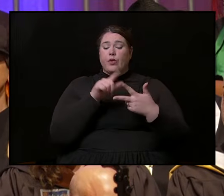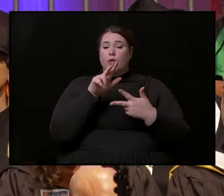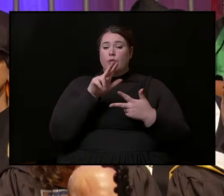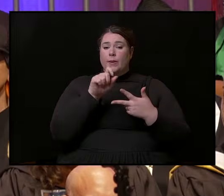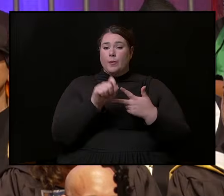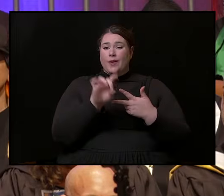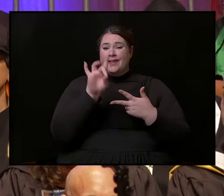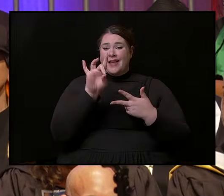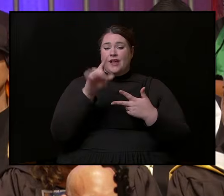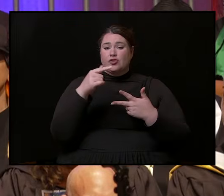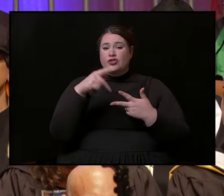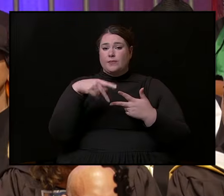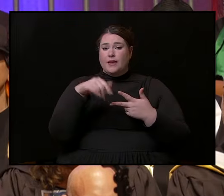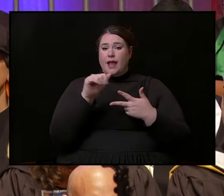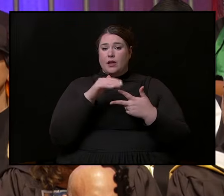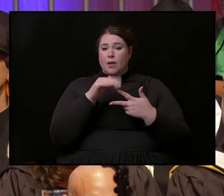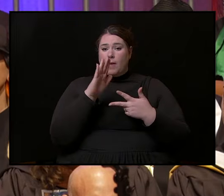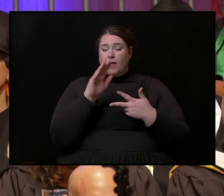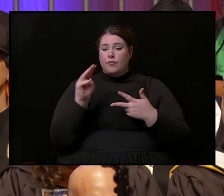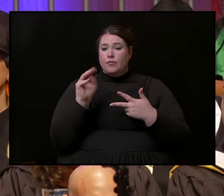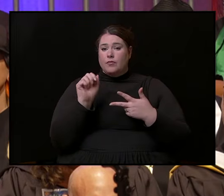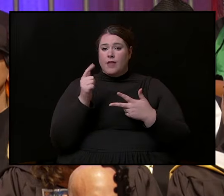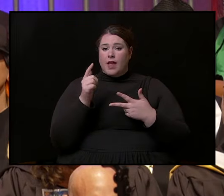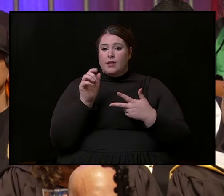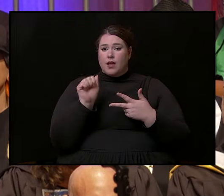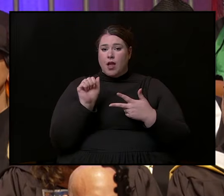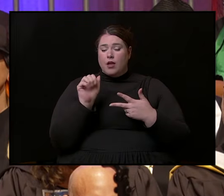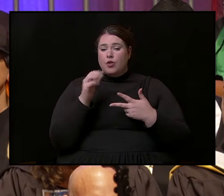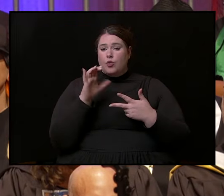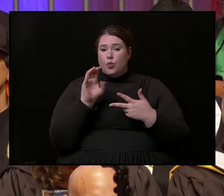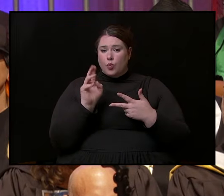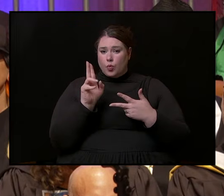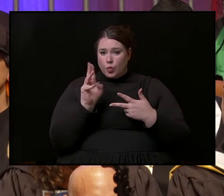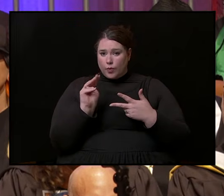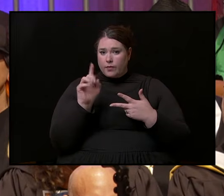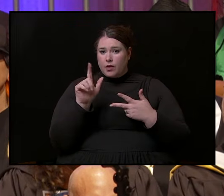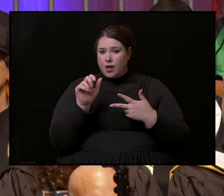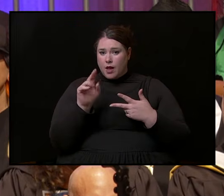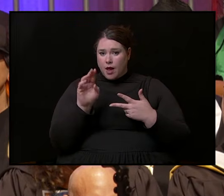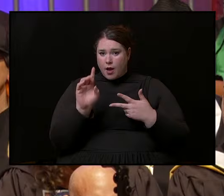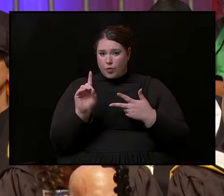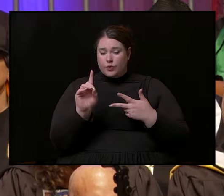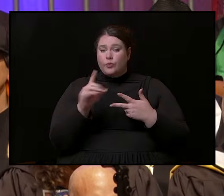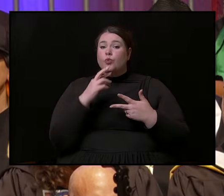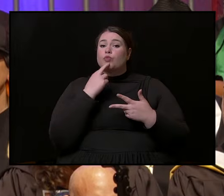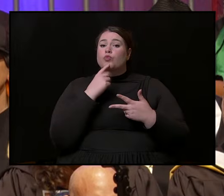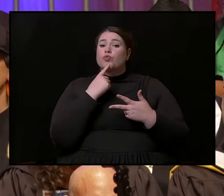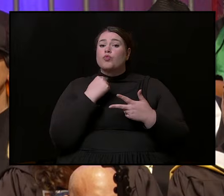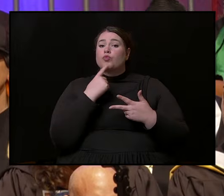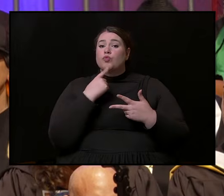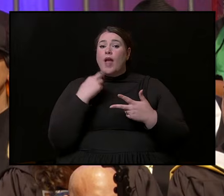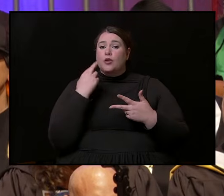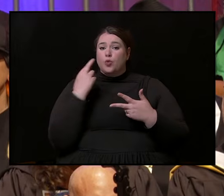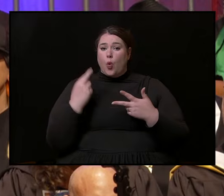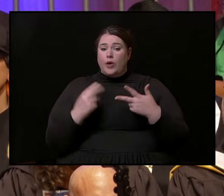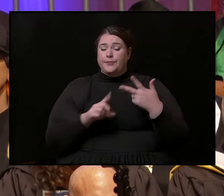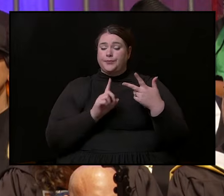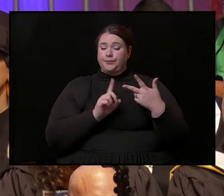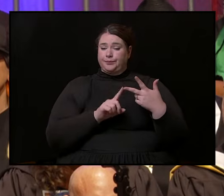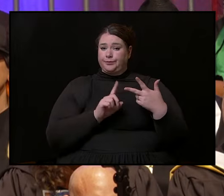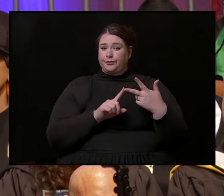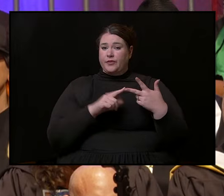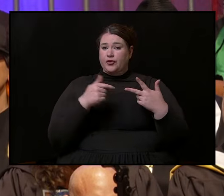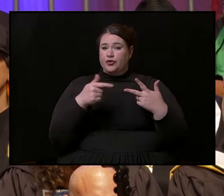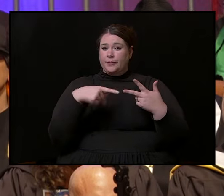GPA or above merit magna cum laude with great distinction, and they wear a red cord. Students who have a GPA